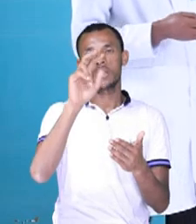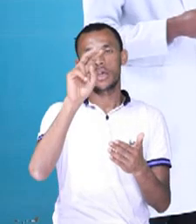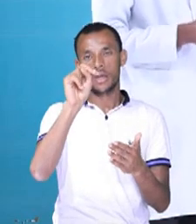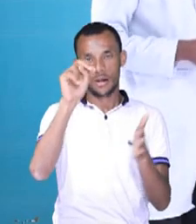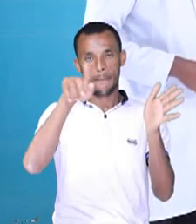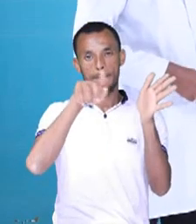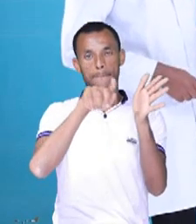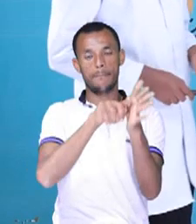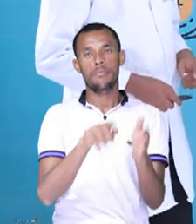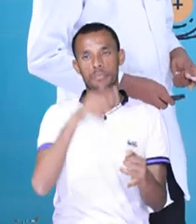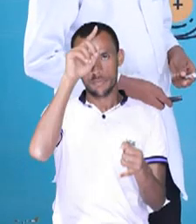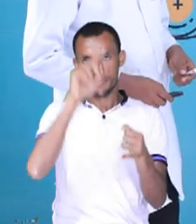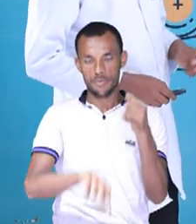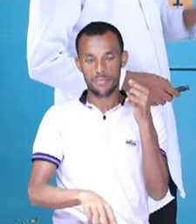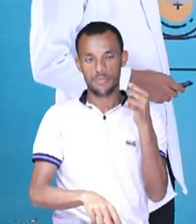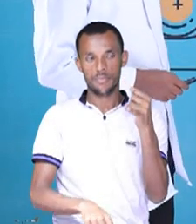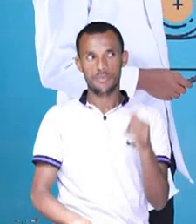minus. Finally,